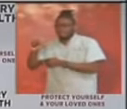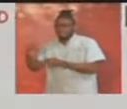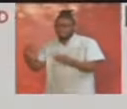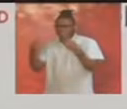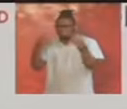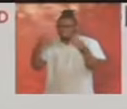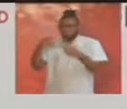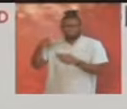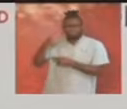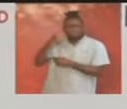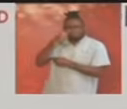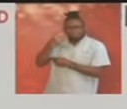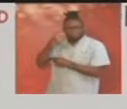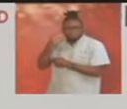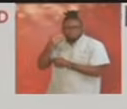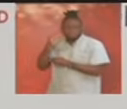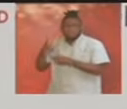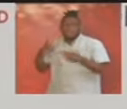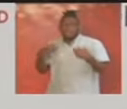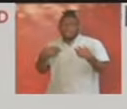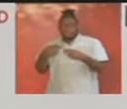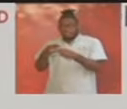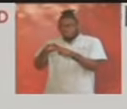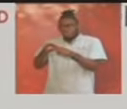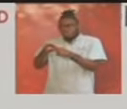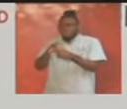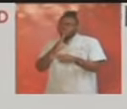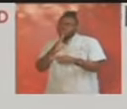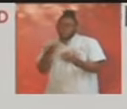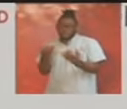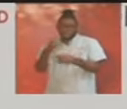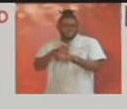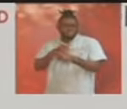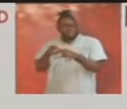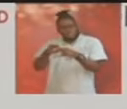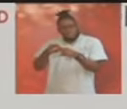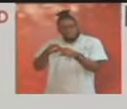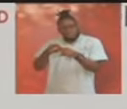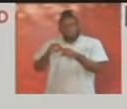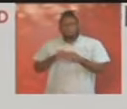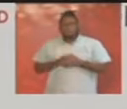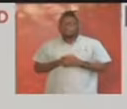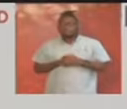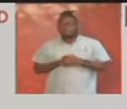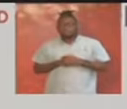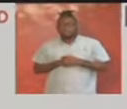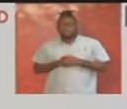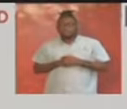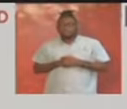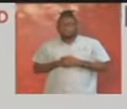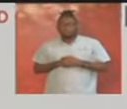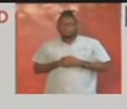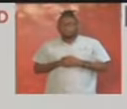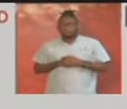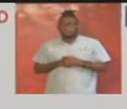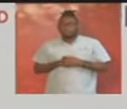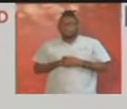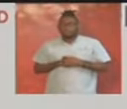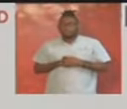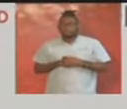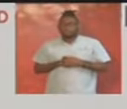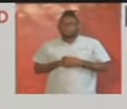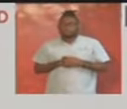this morning will be quite brief, and it is really to continue on from the last statement made by Dr. Richards.